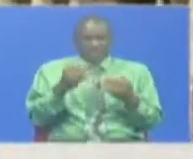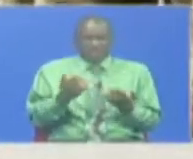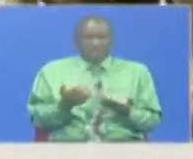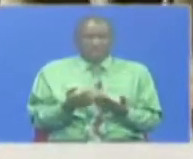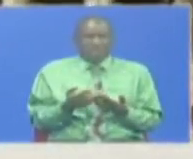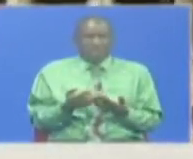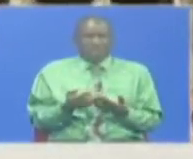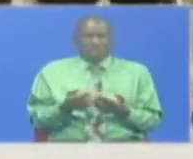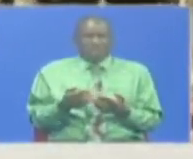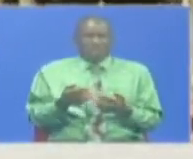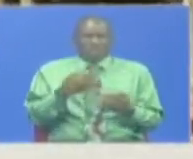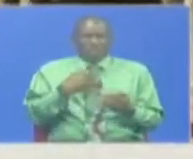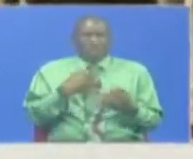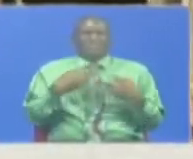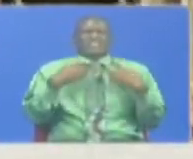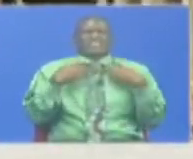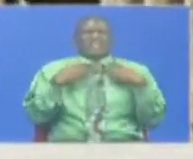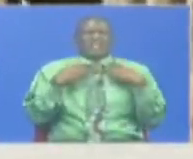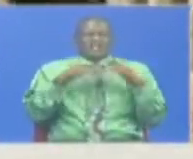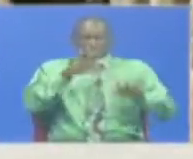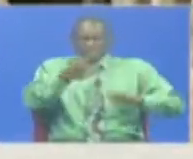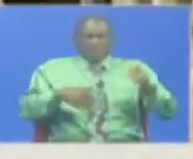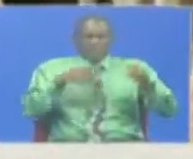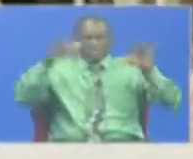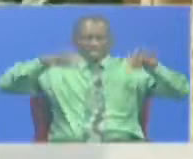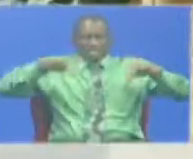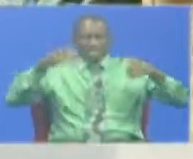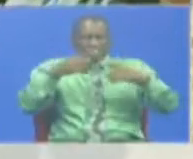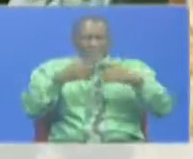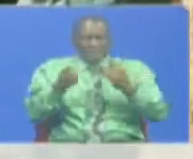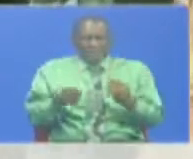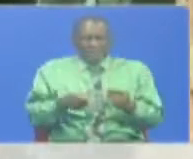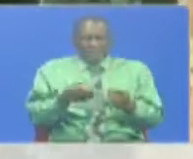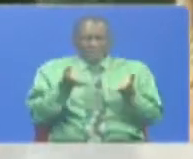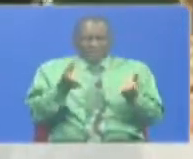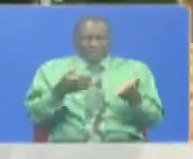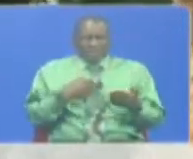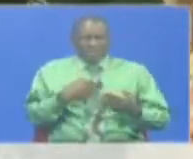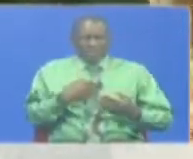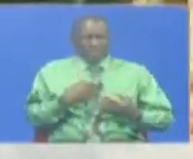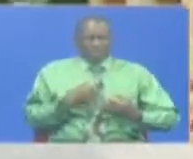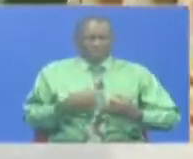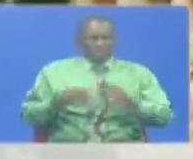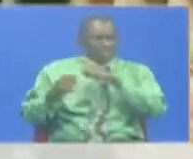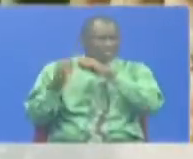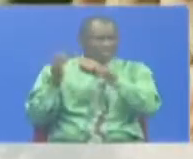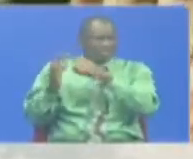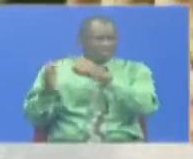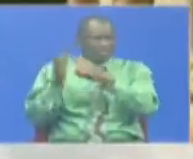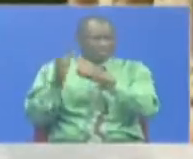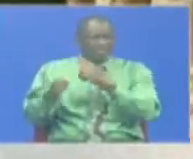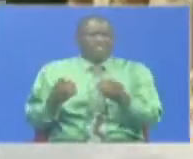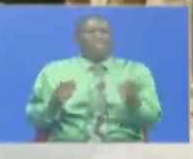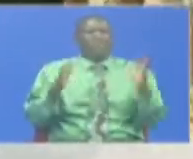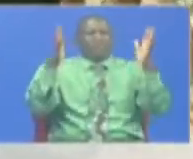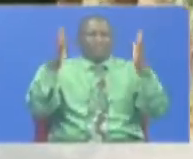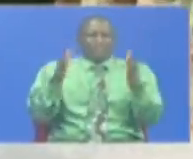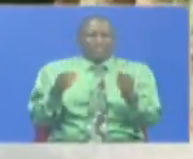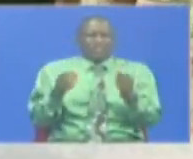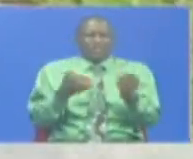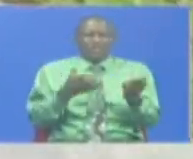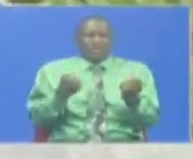and getting stuck in the mud after heavy rains. However, they have now gained valuable experience in the wild with their